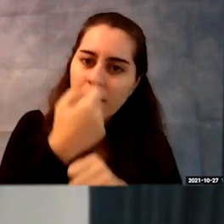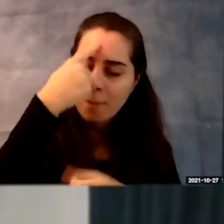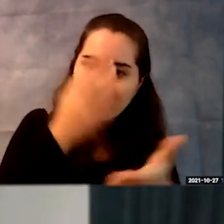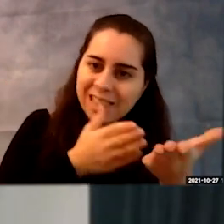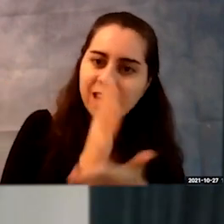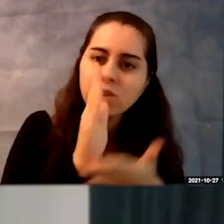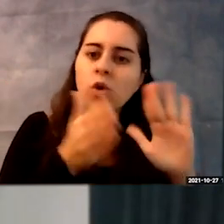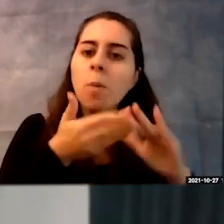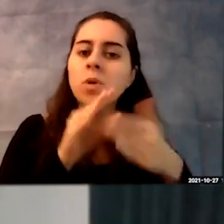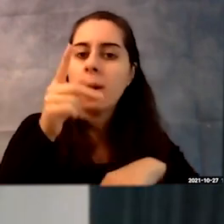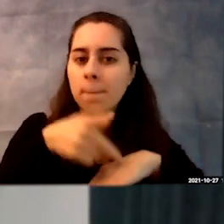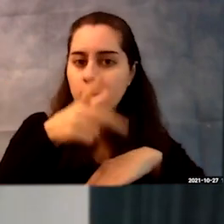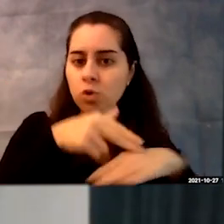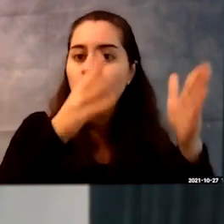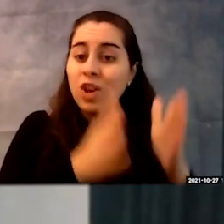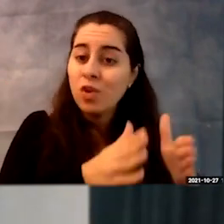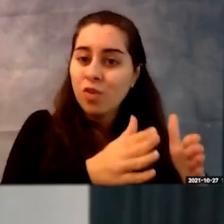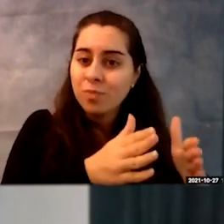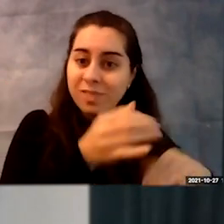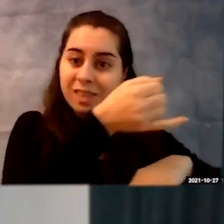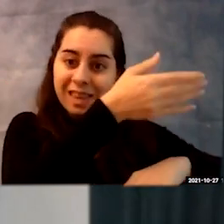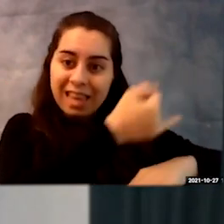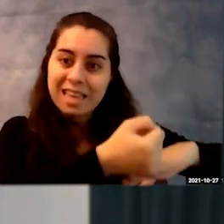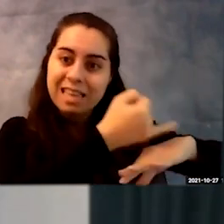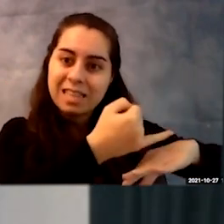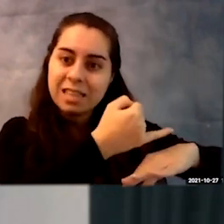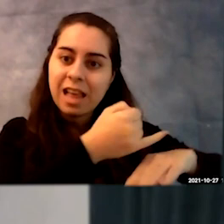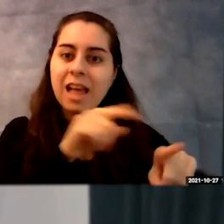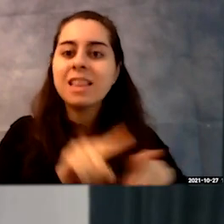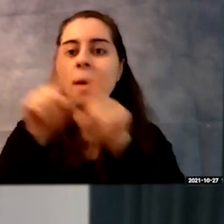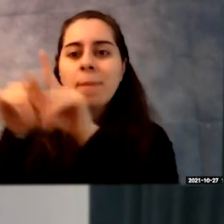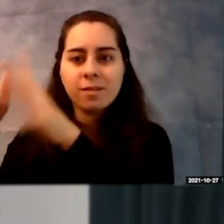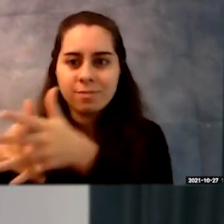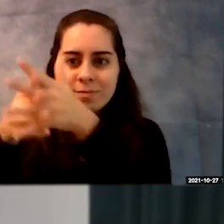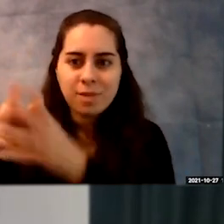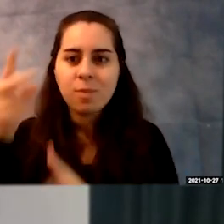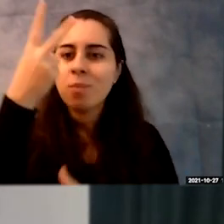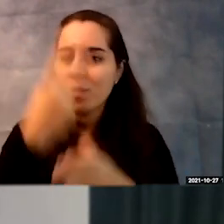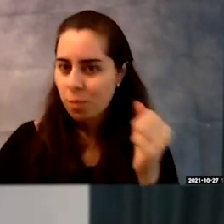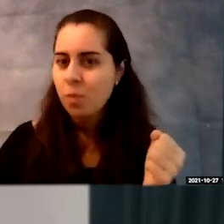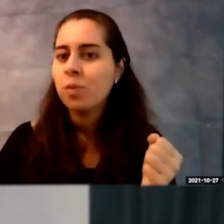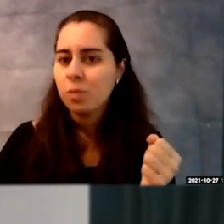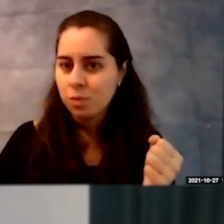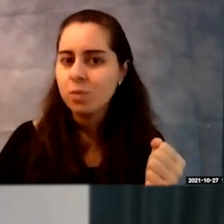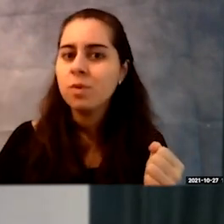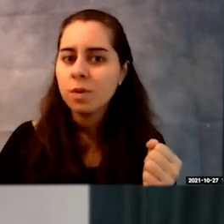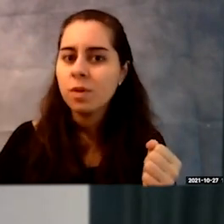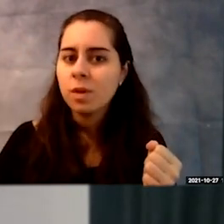only on the mainland, but also on the island, which leads us today to the issue